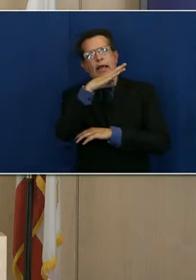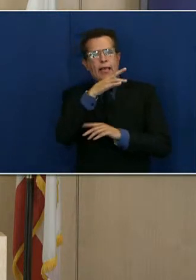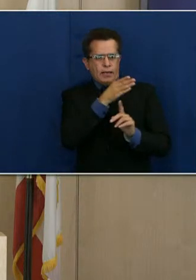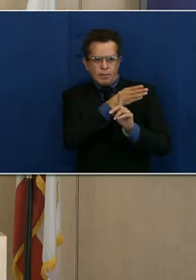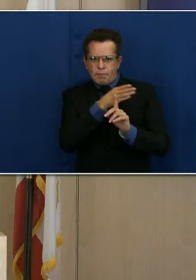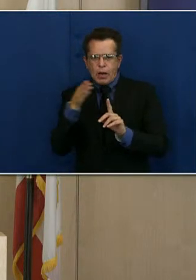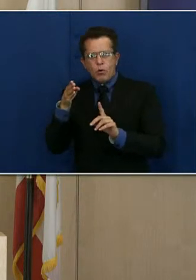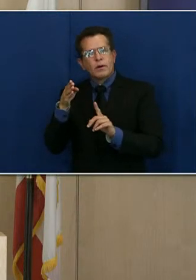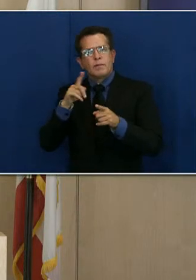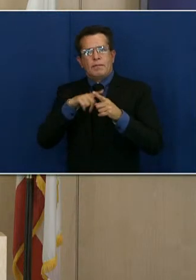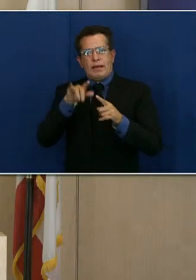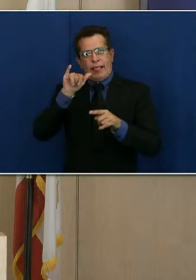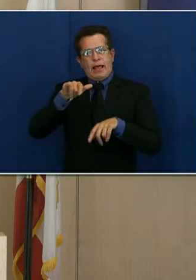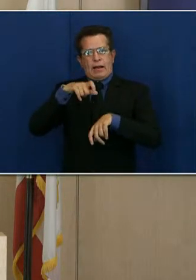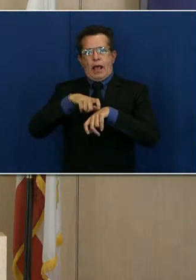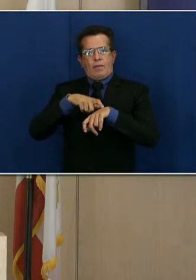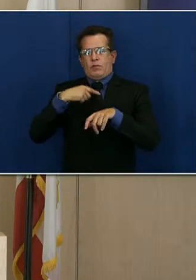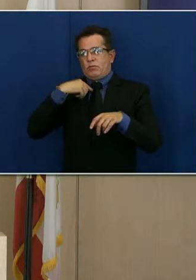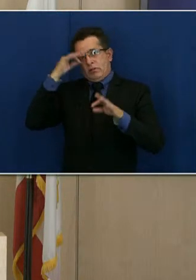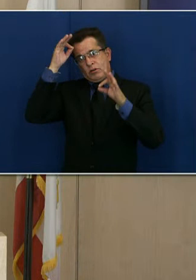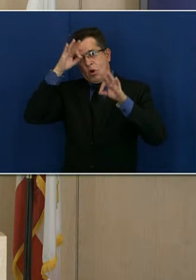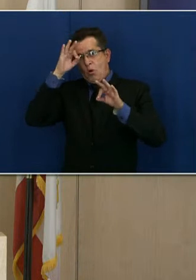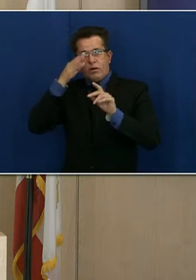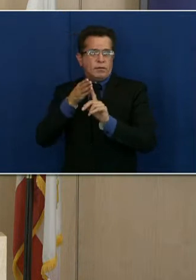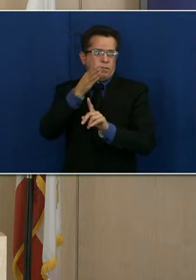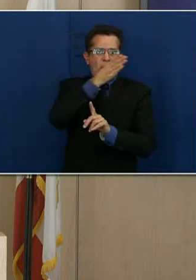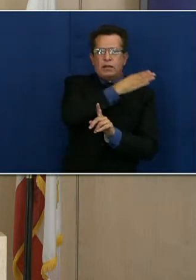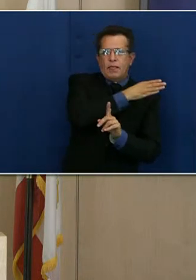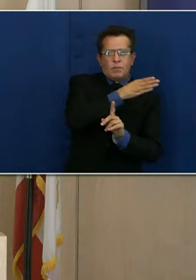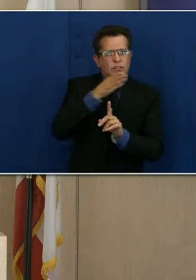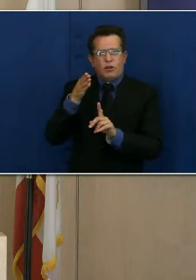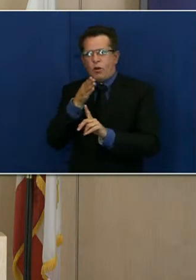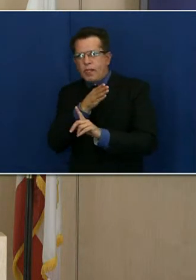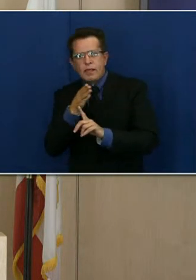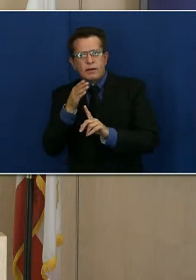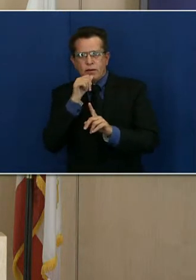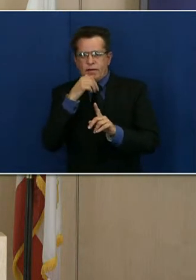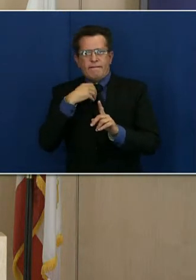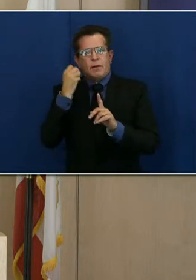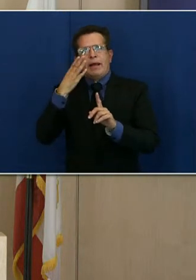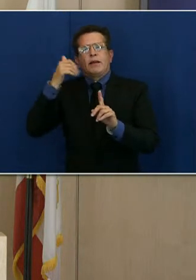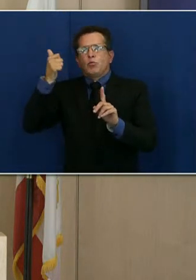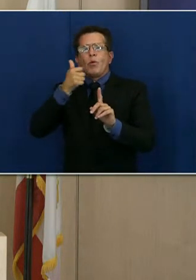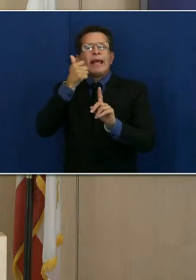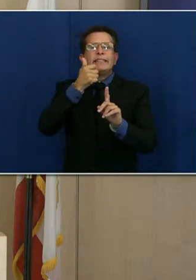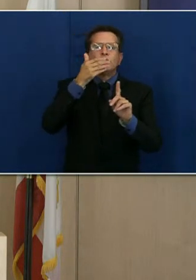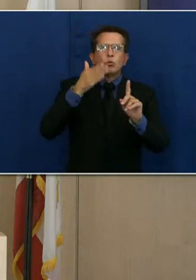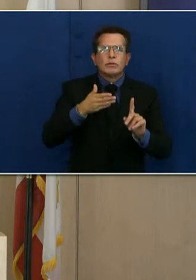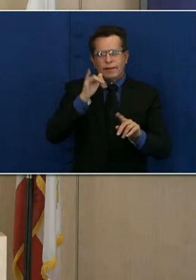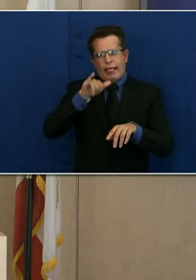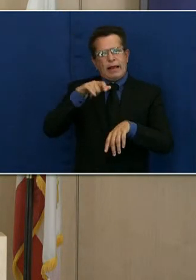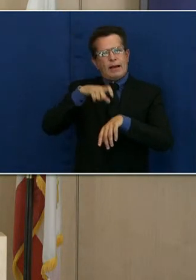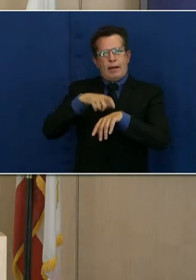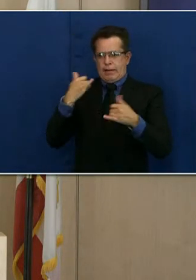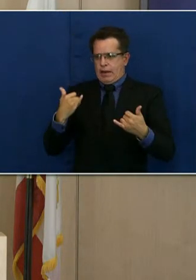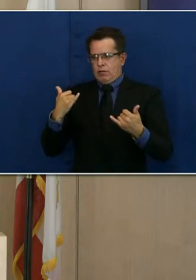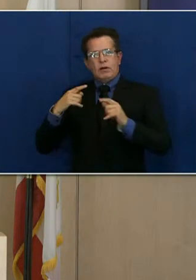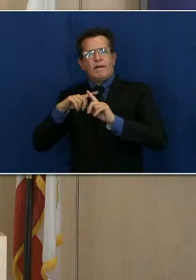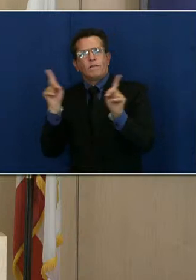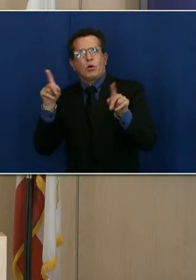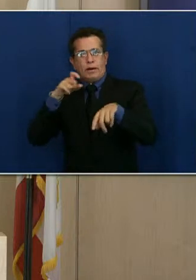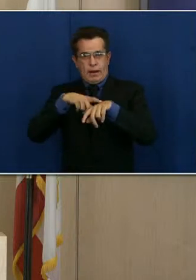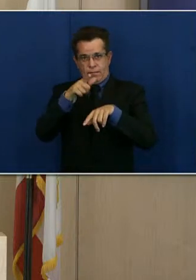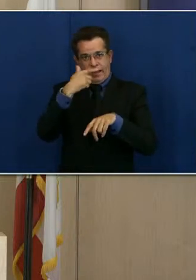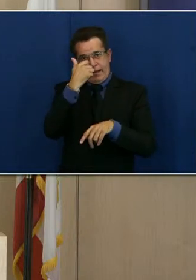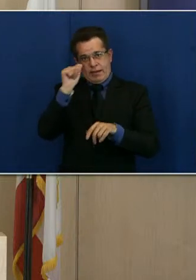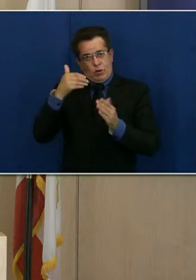as much when we created that threshold months ago. We didn't have as many contact tracers. So I'm wondering if you have any